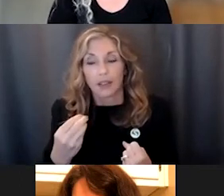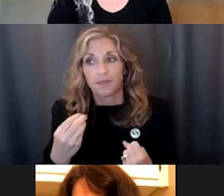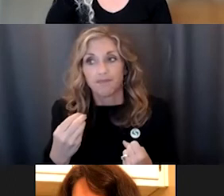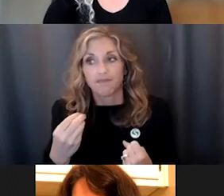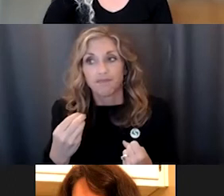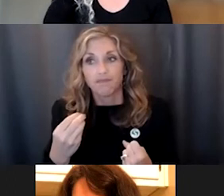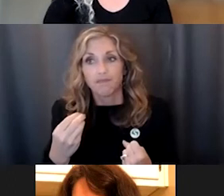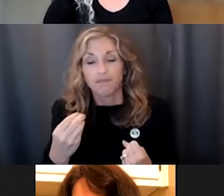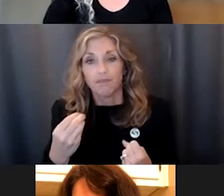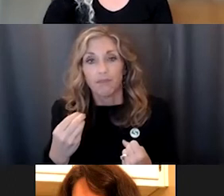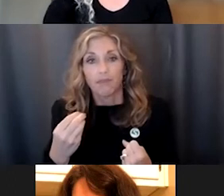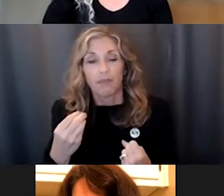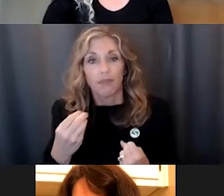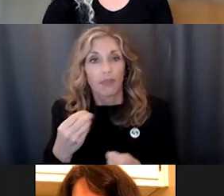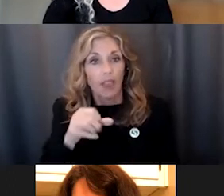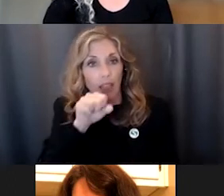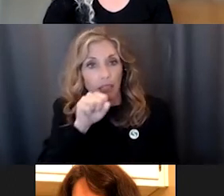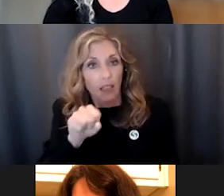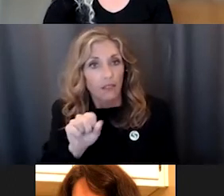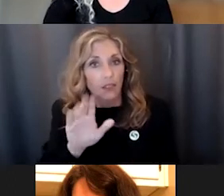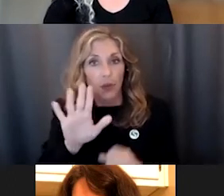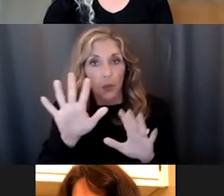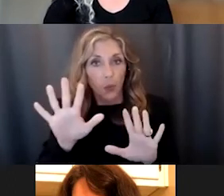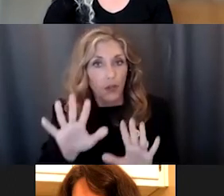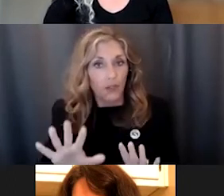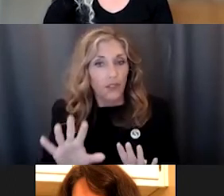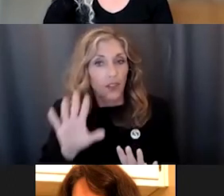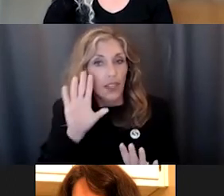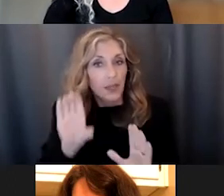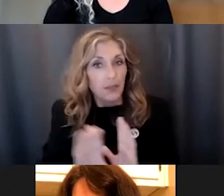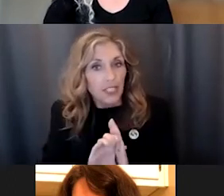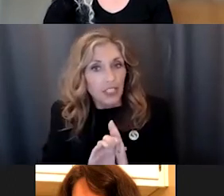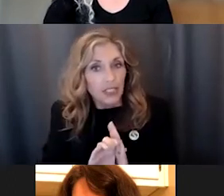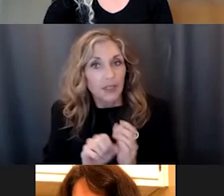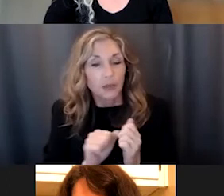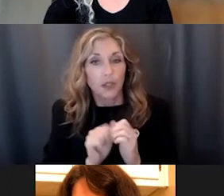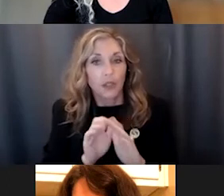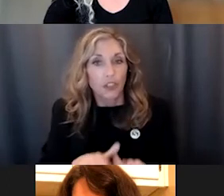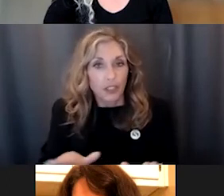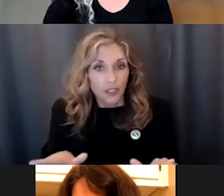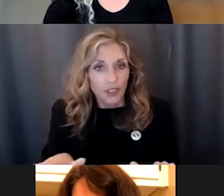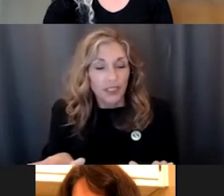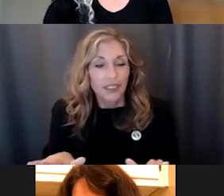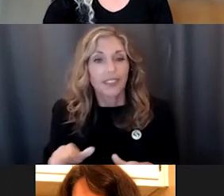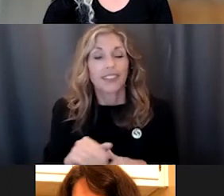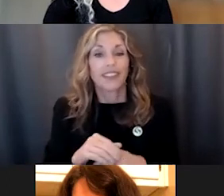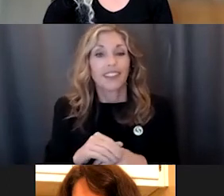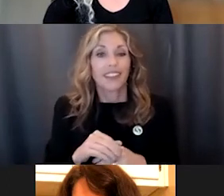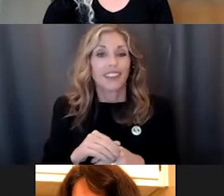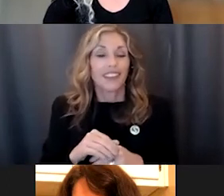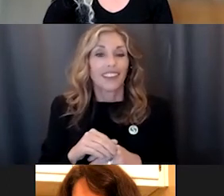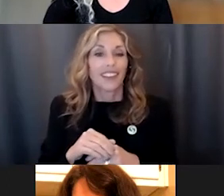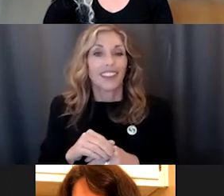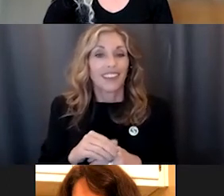the your wonderful images with your children. They were, thank